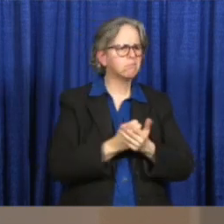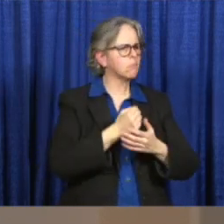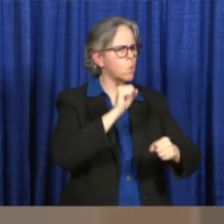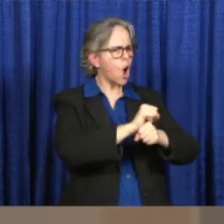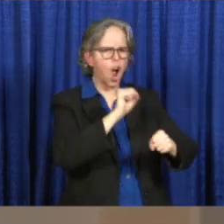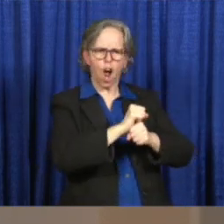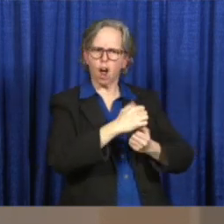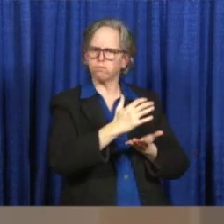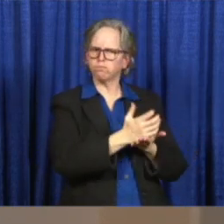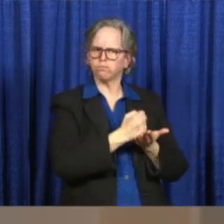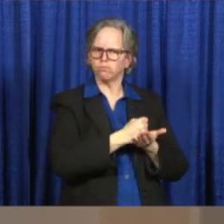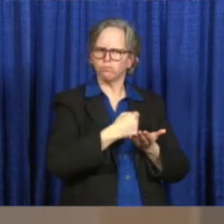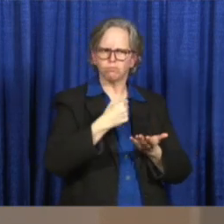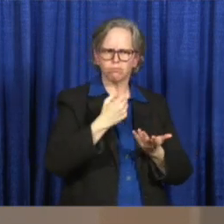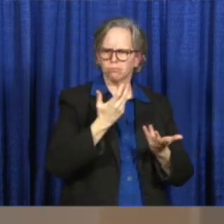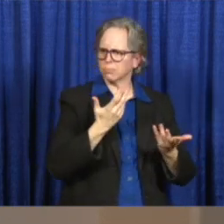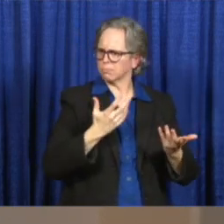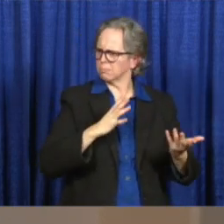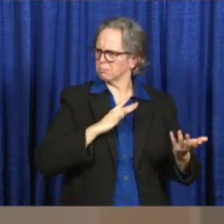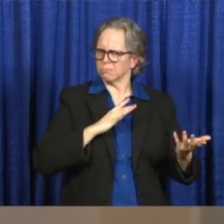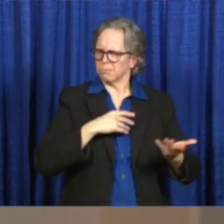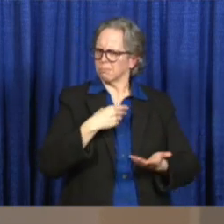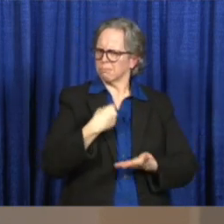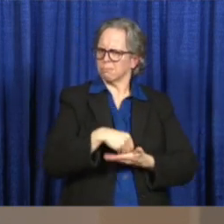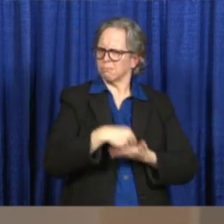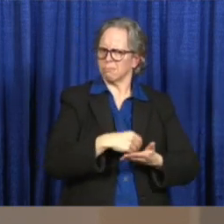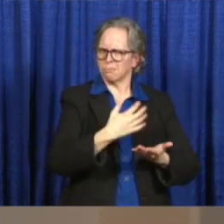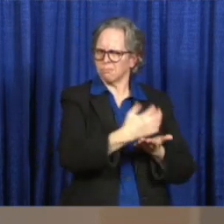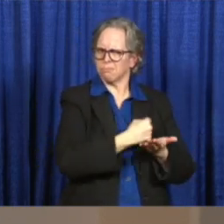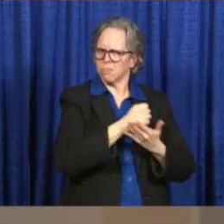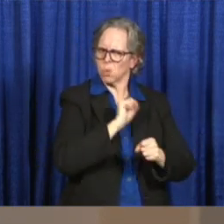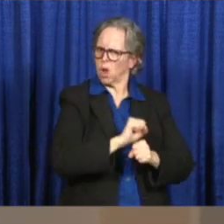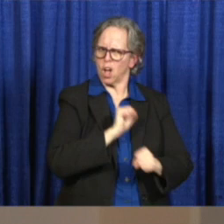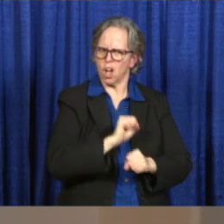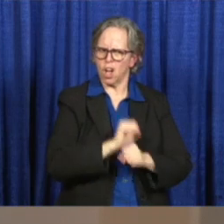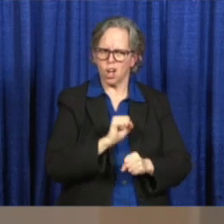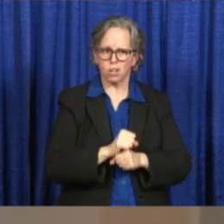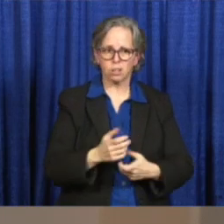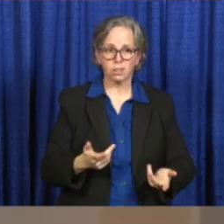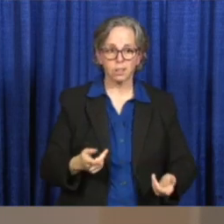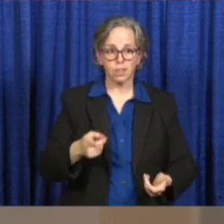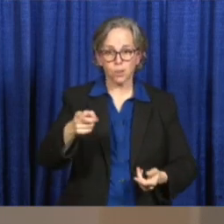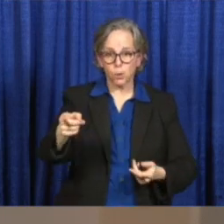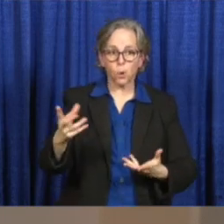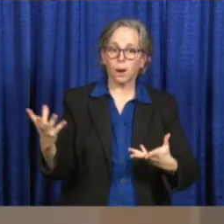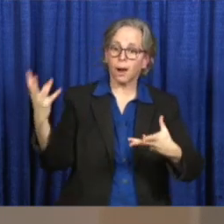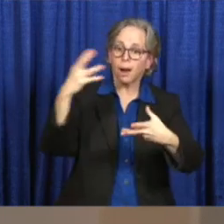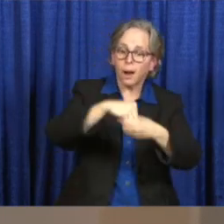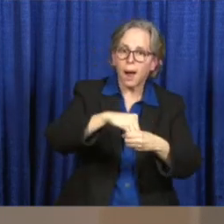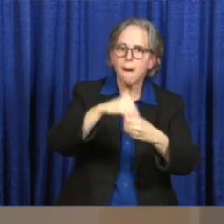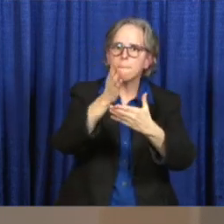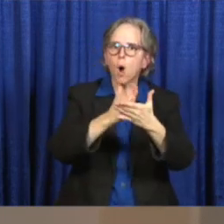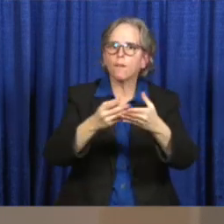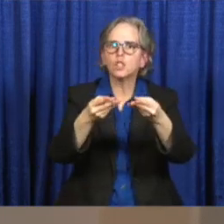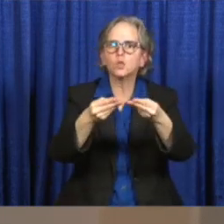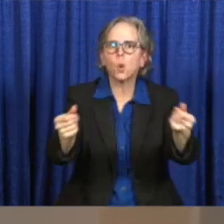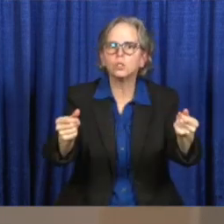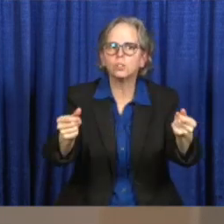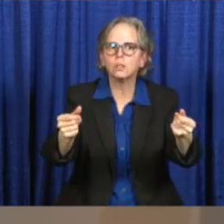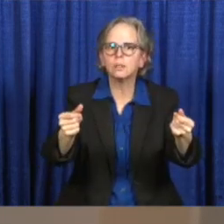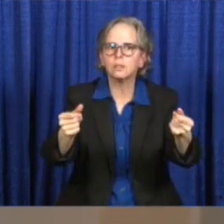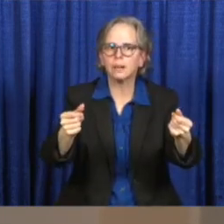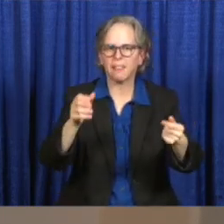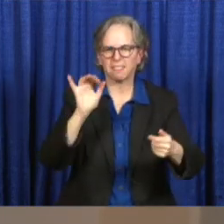would really appreciate it. You are, by doing that, again, you're part of the solution to helping us get through this safer and